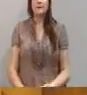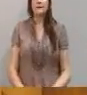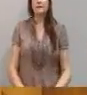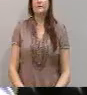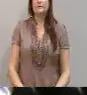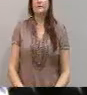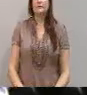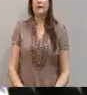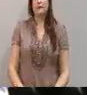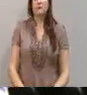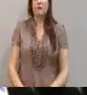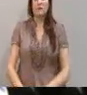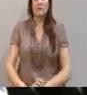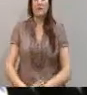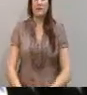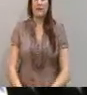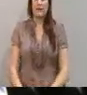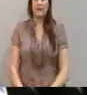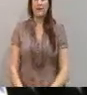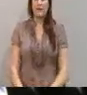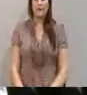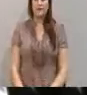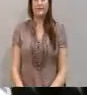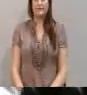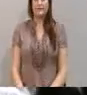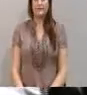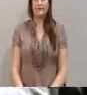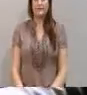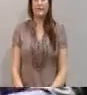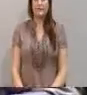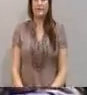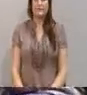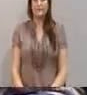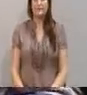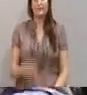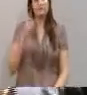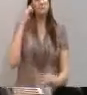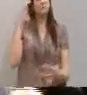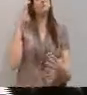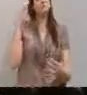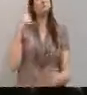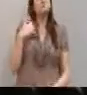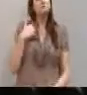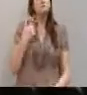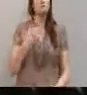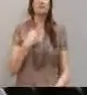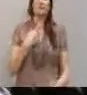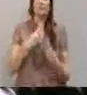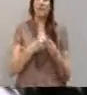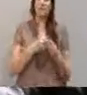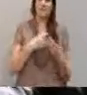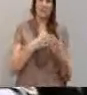concerns or two ideas rose in my mind. The first is that I found myself with many of my colleagues in the